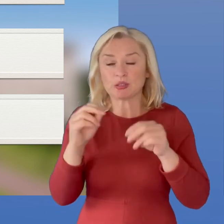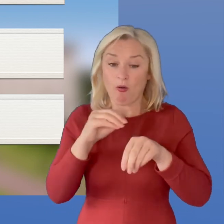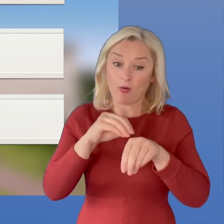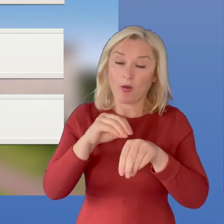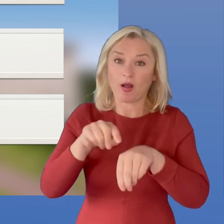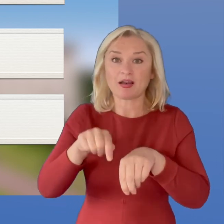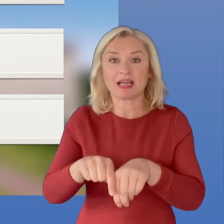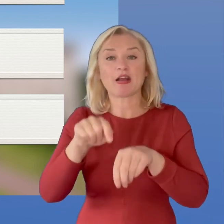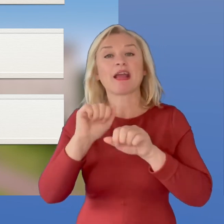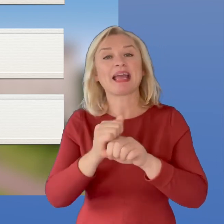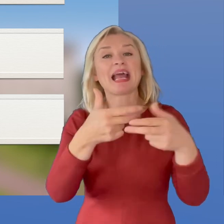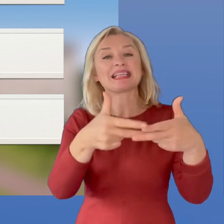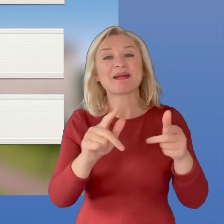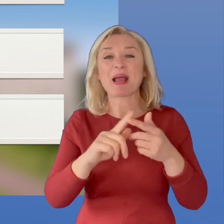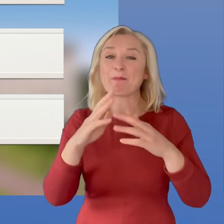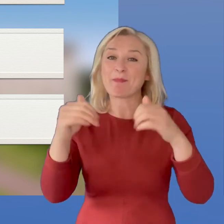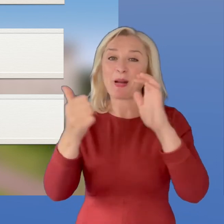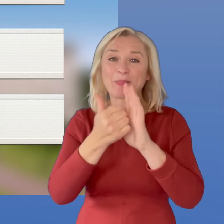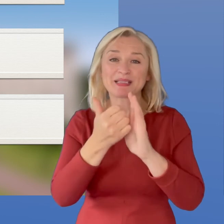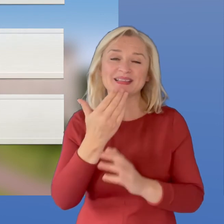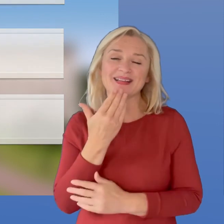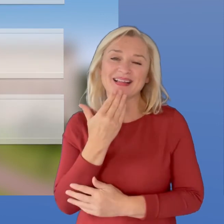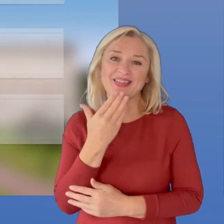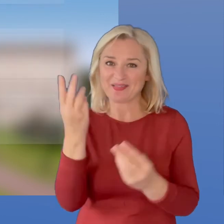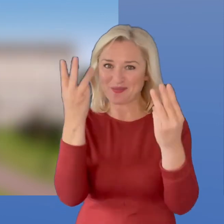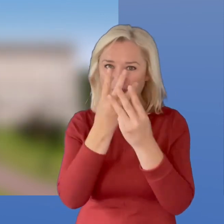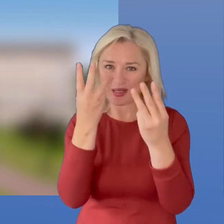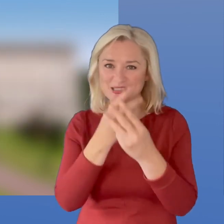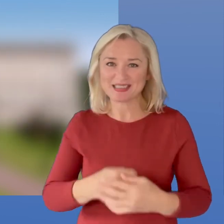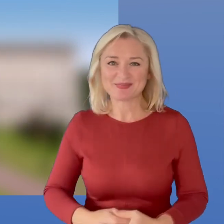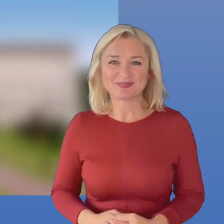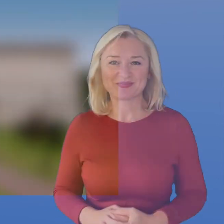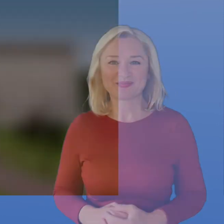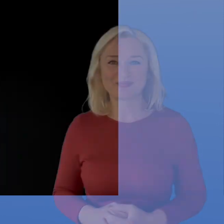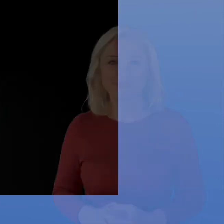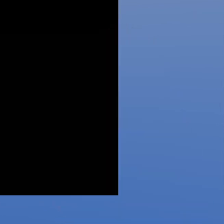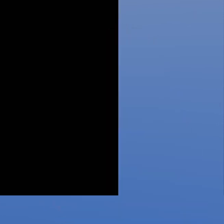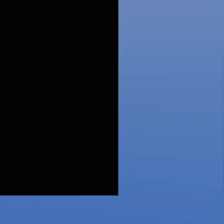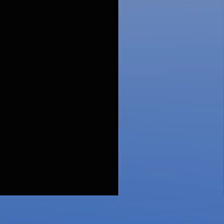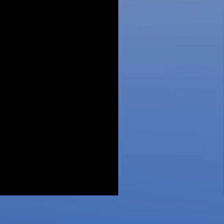Thank you for watching.